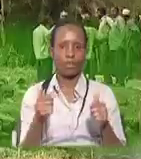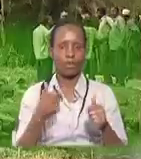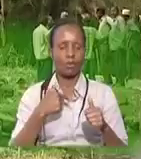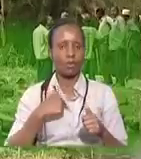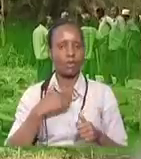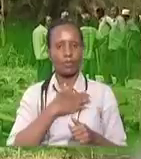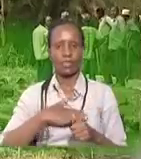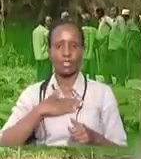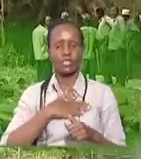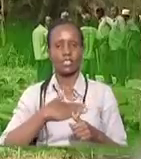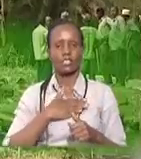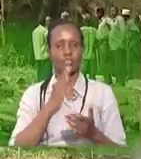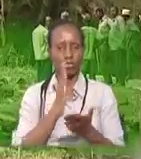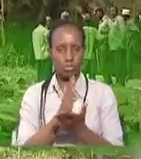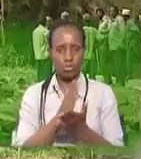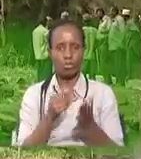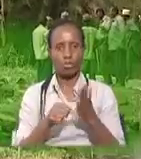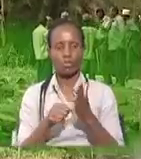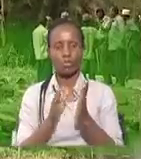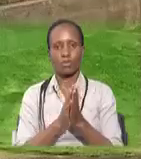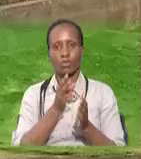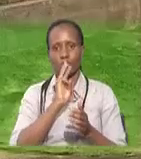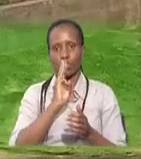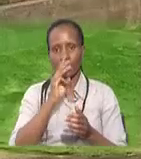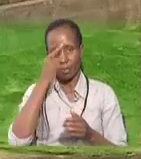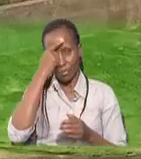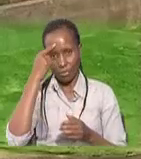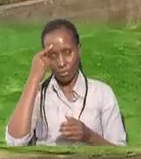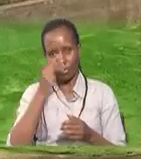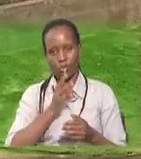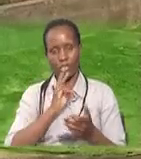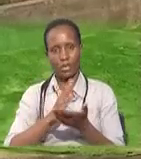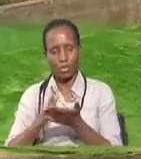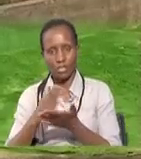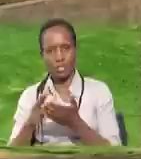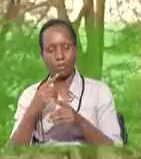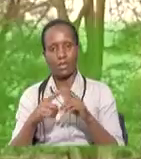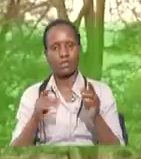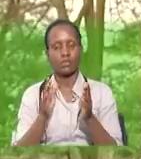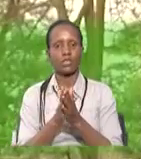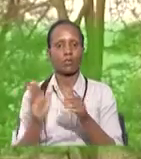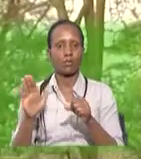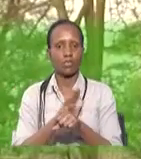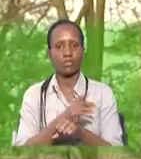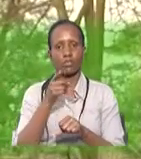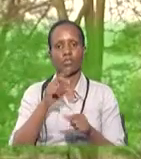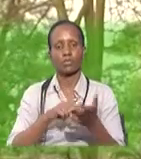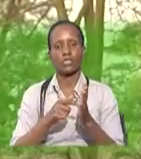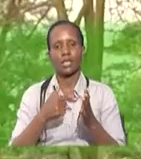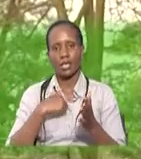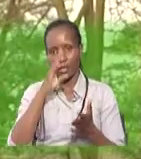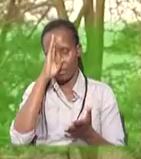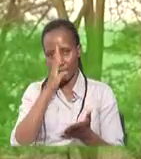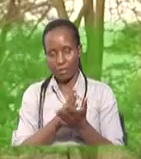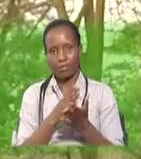really appreciate it. There are some problems with the water due to downstream catchments. But with the completion of this project,